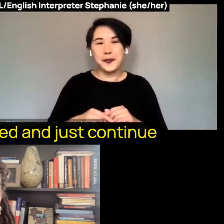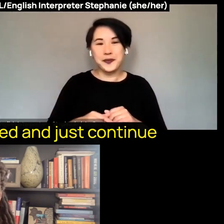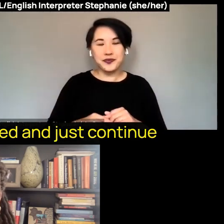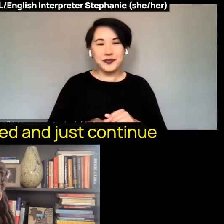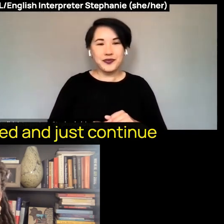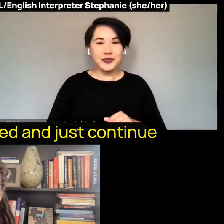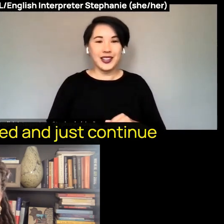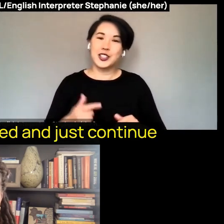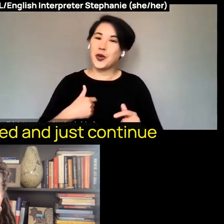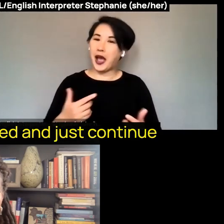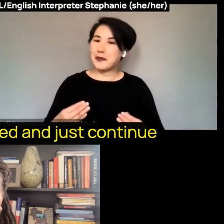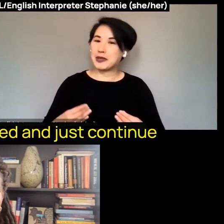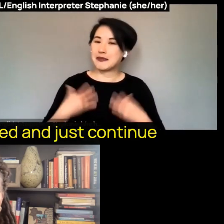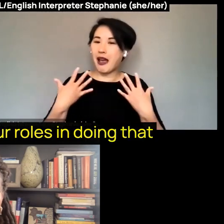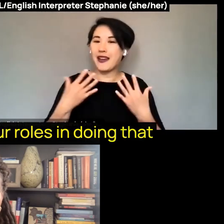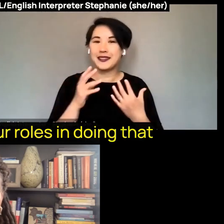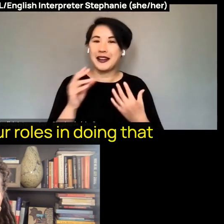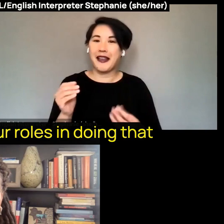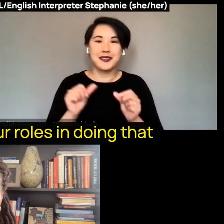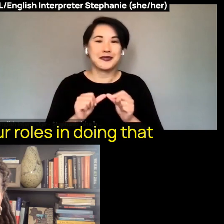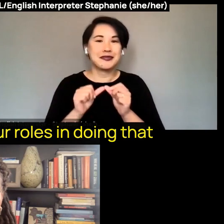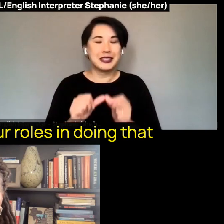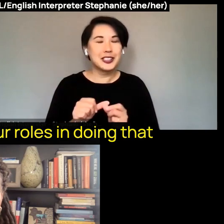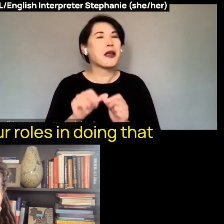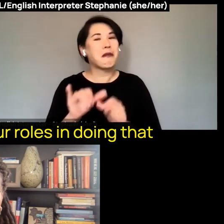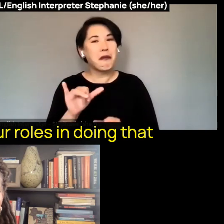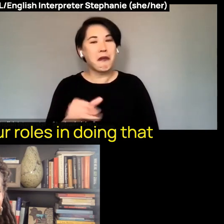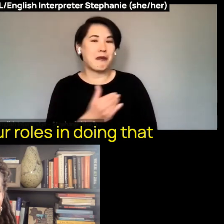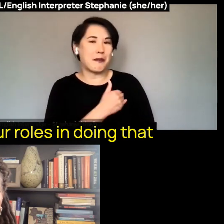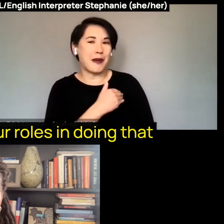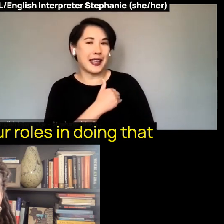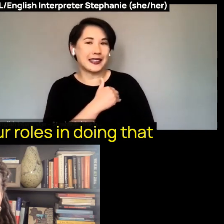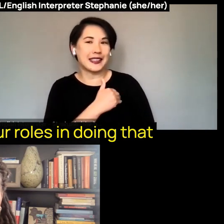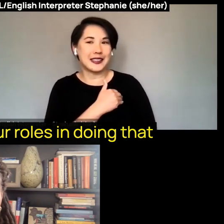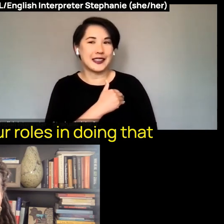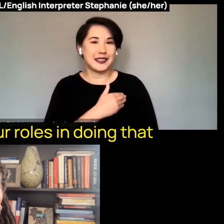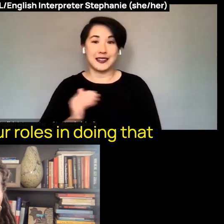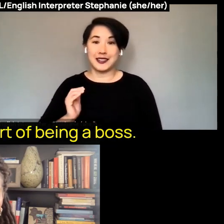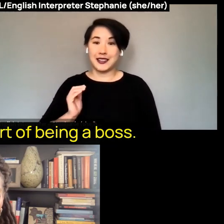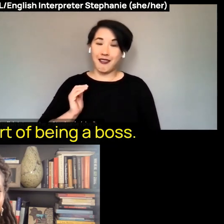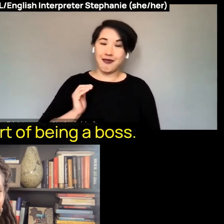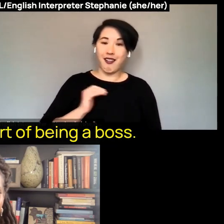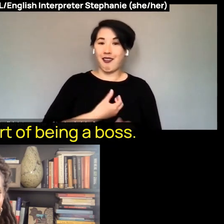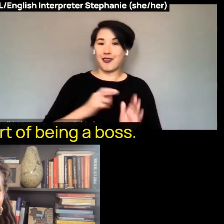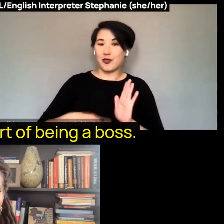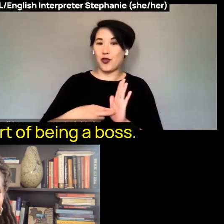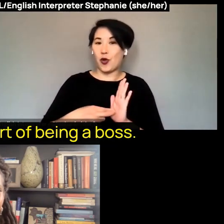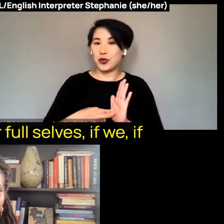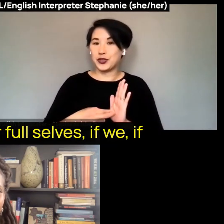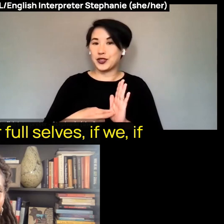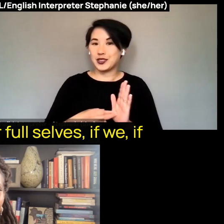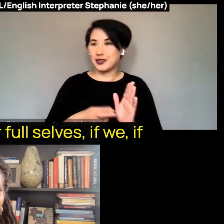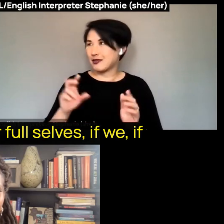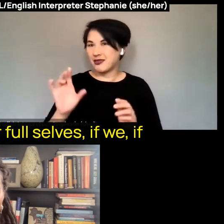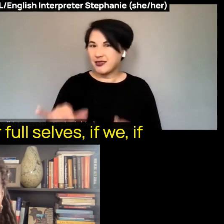I am inspired and just continue to be reminded of like our roles in doing that. And part of me, that's part of being a boss.